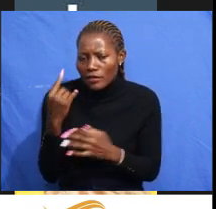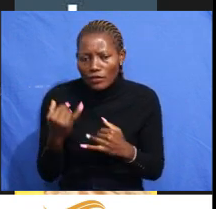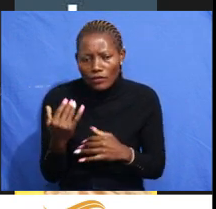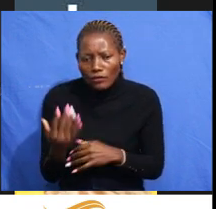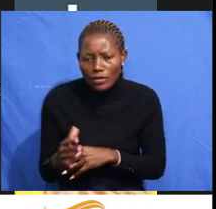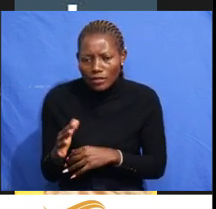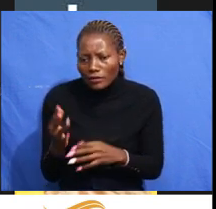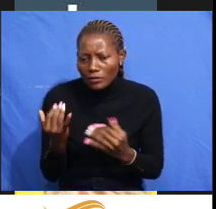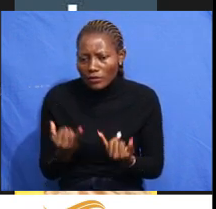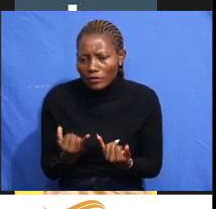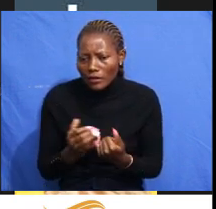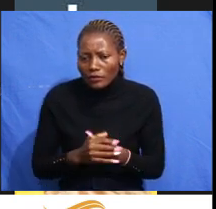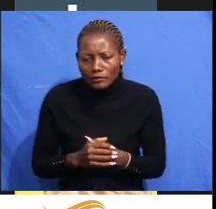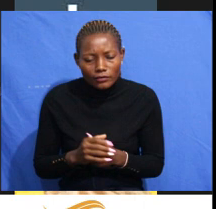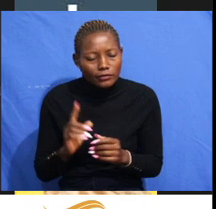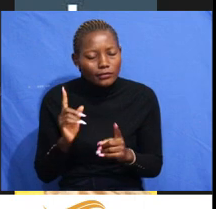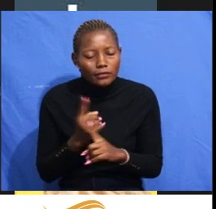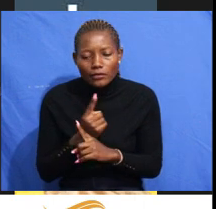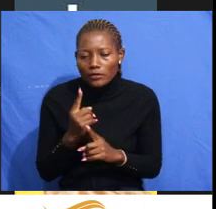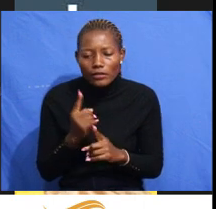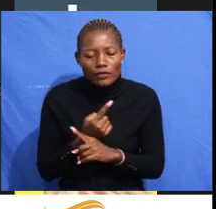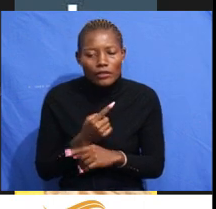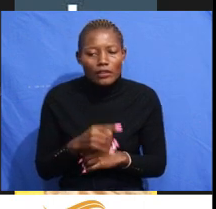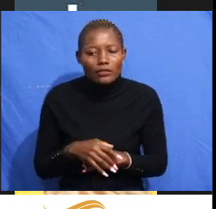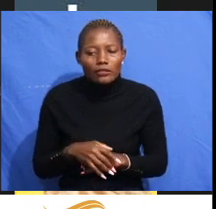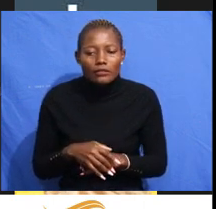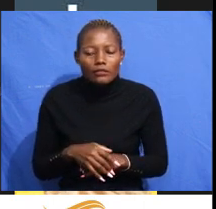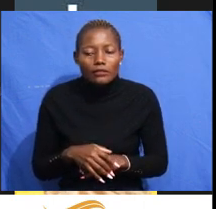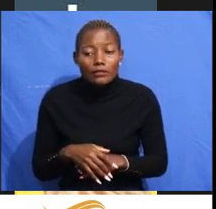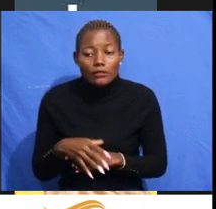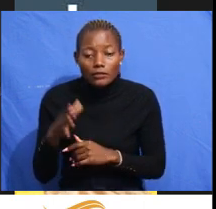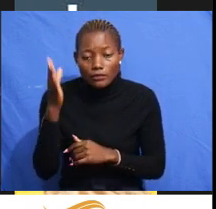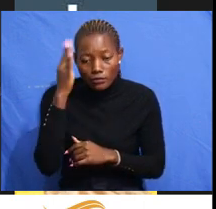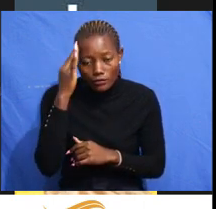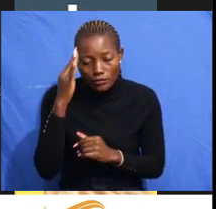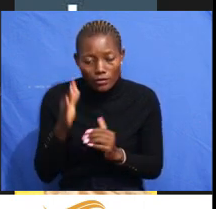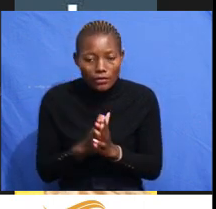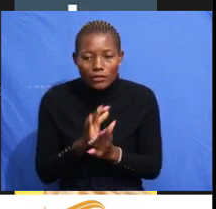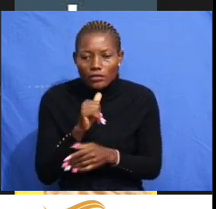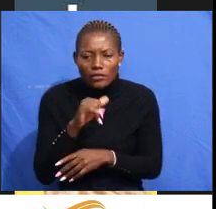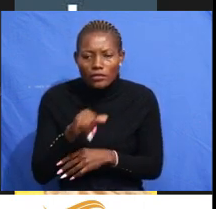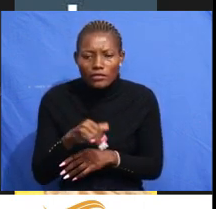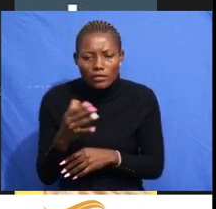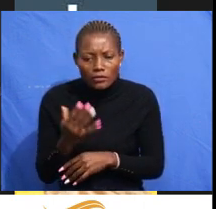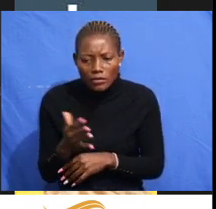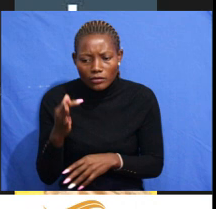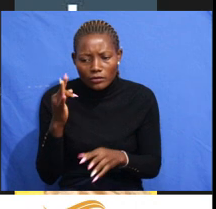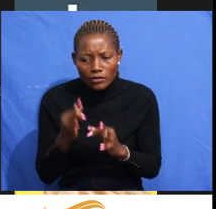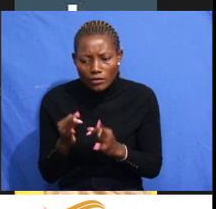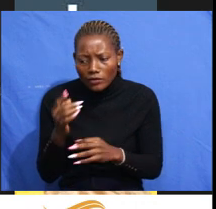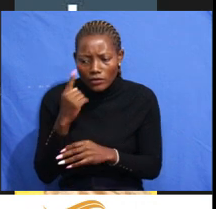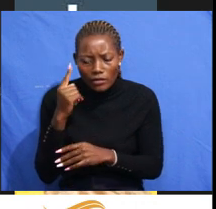different. Totally different. Yeah, it's pretty fast. Yeah, and and it's not just basketball. Even if you look at